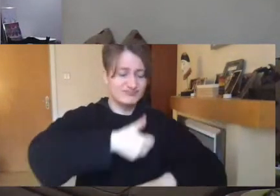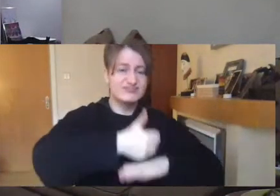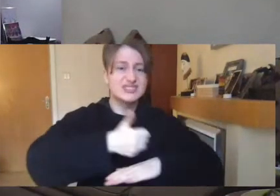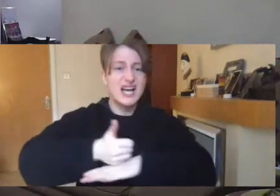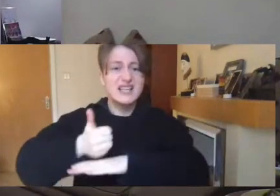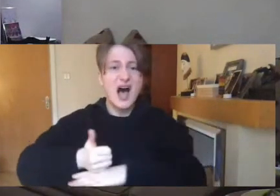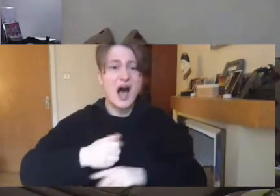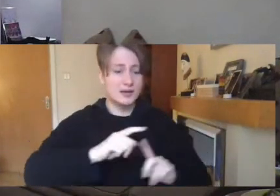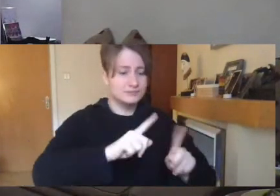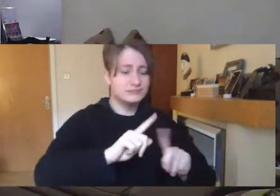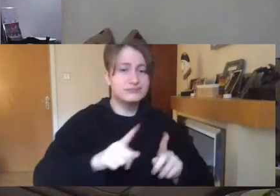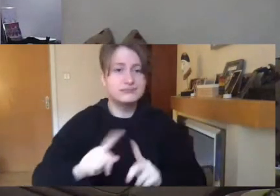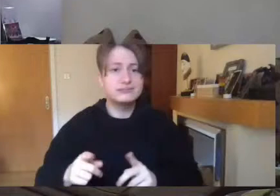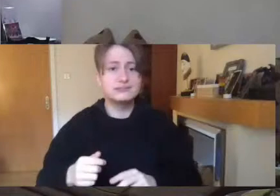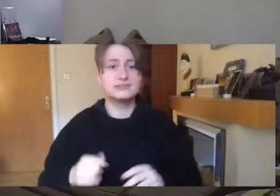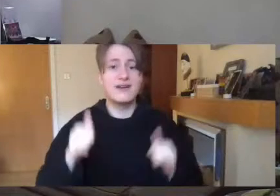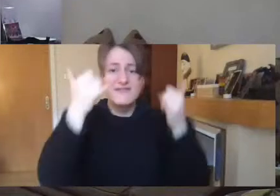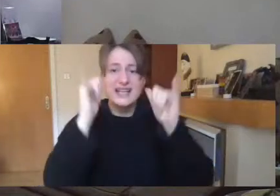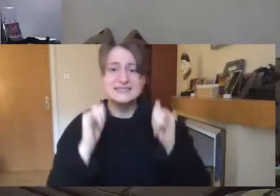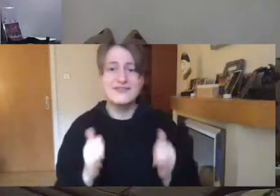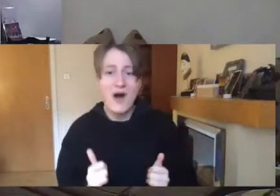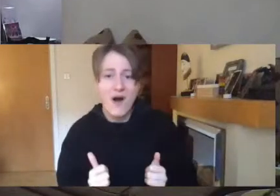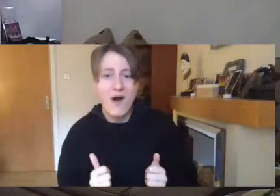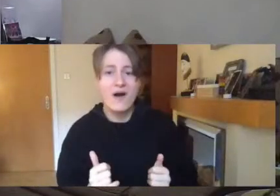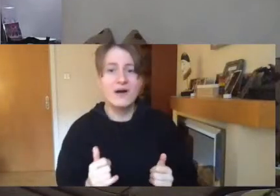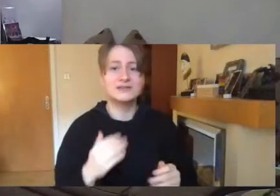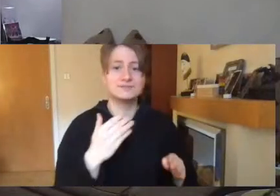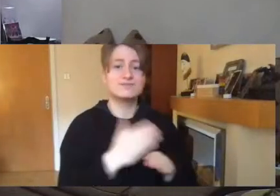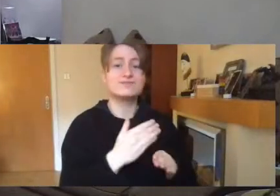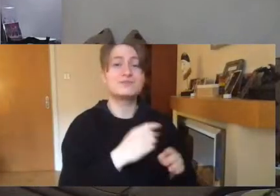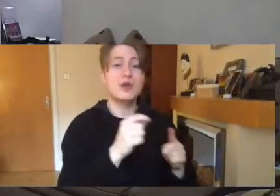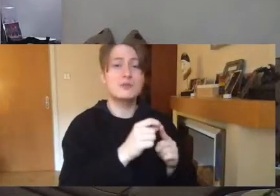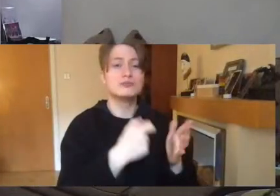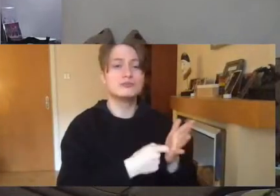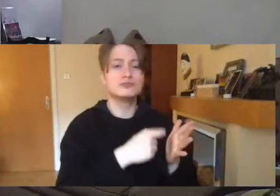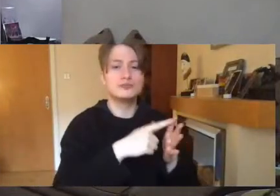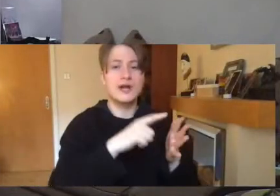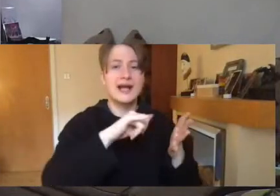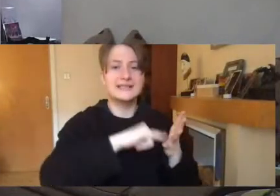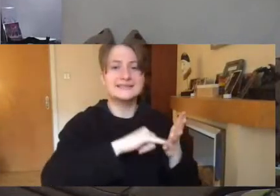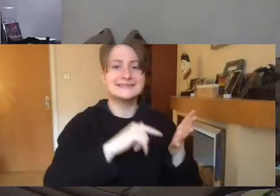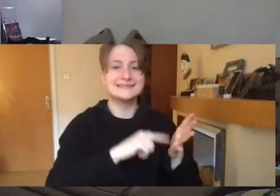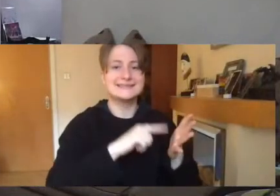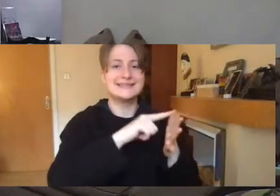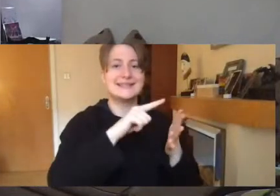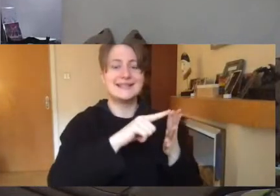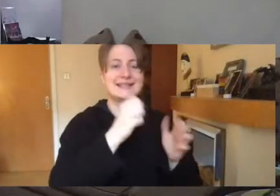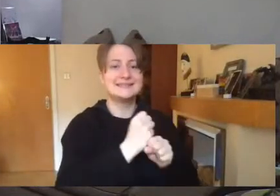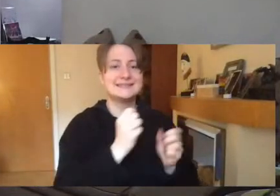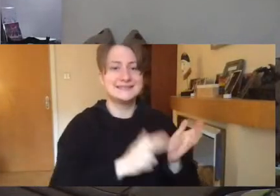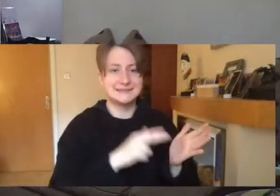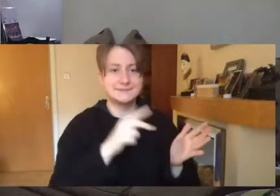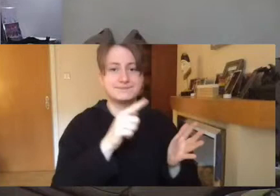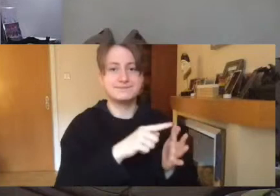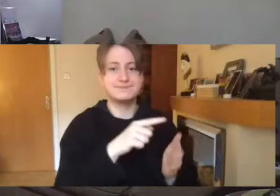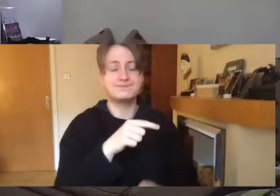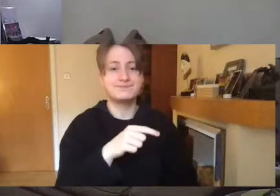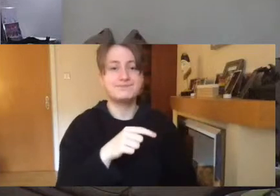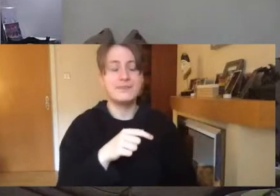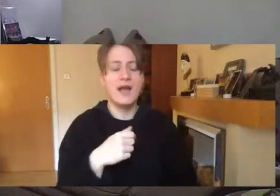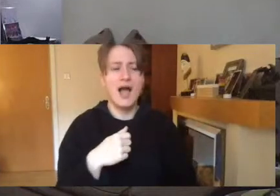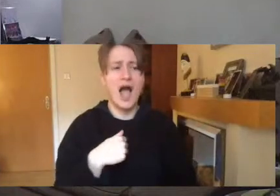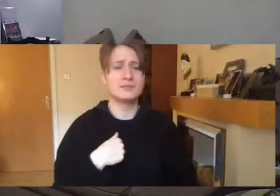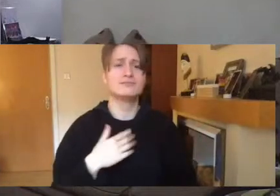well. And I think this rather twinkling, mischievous character is very evident in these pieces. They were written in